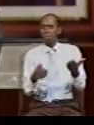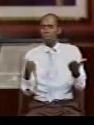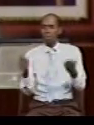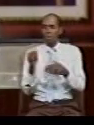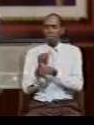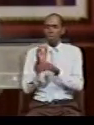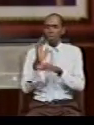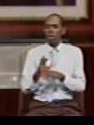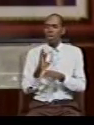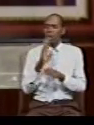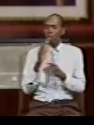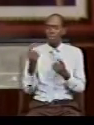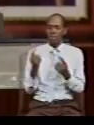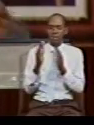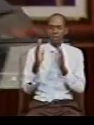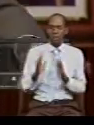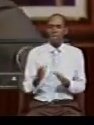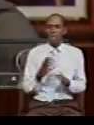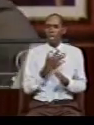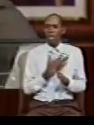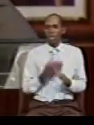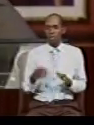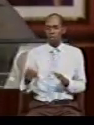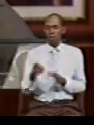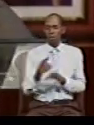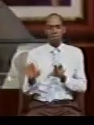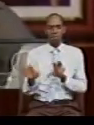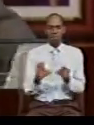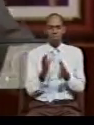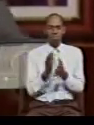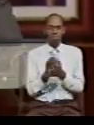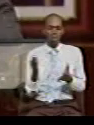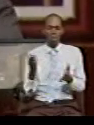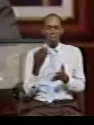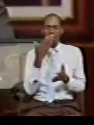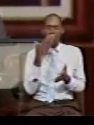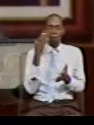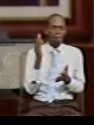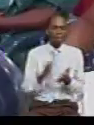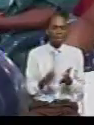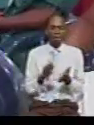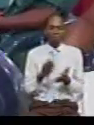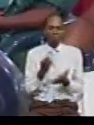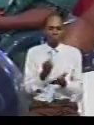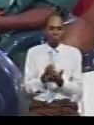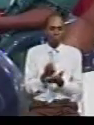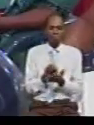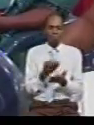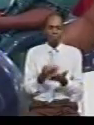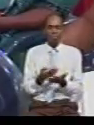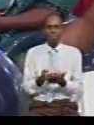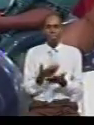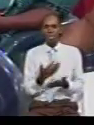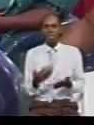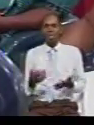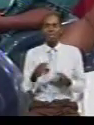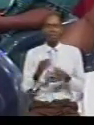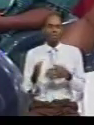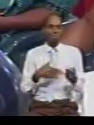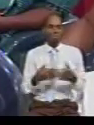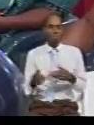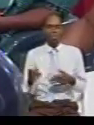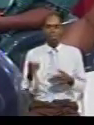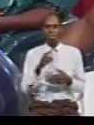and they do some bad financial things, you will stand. You will